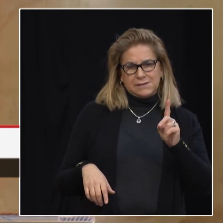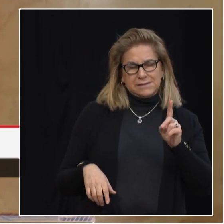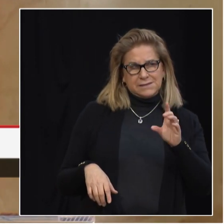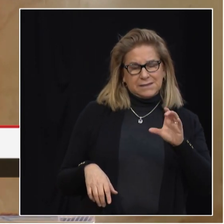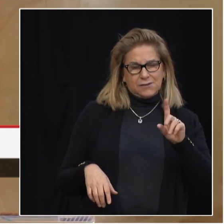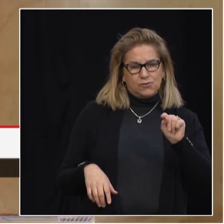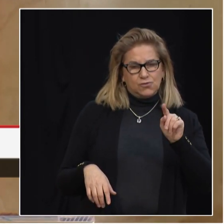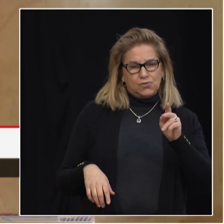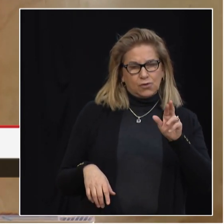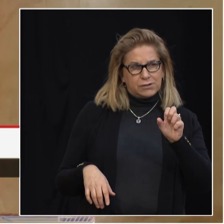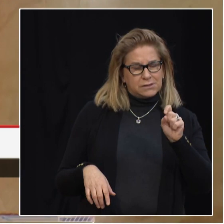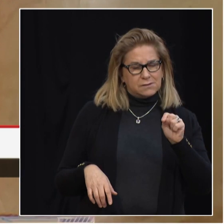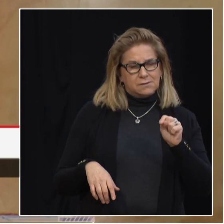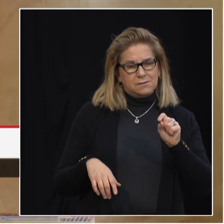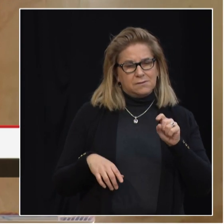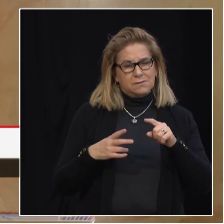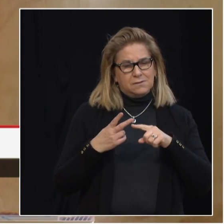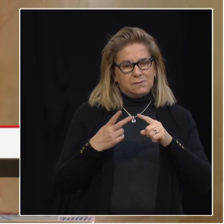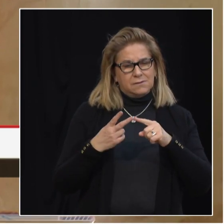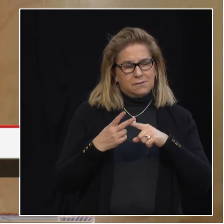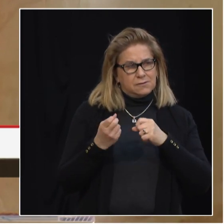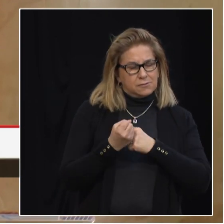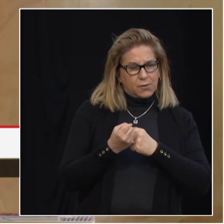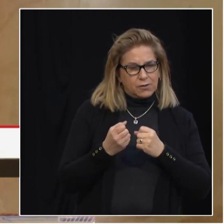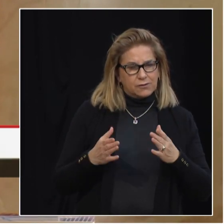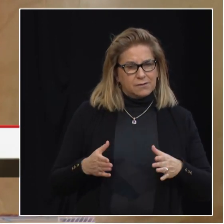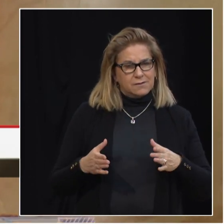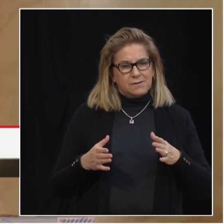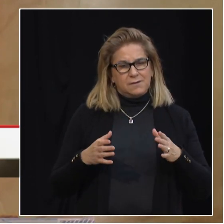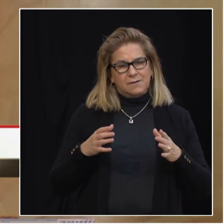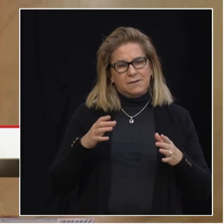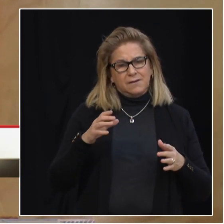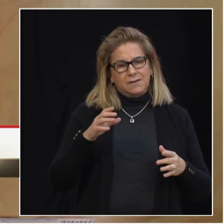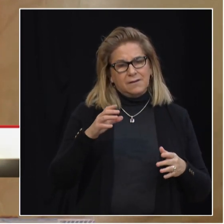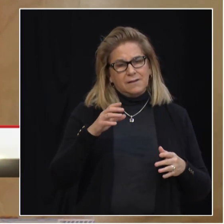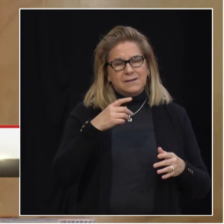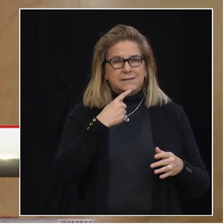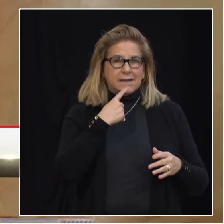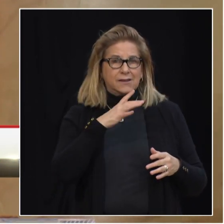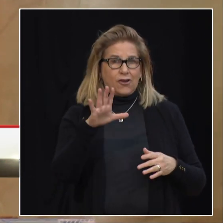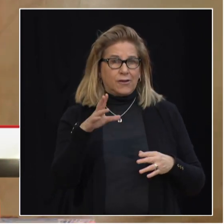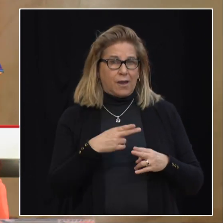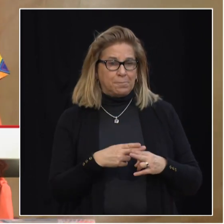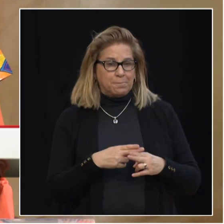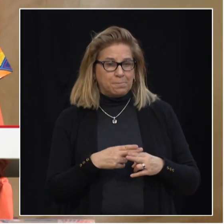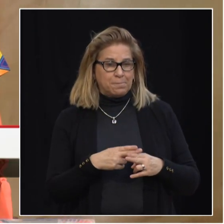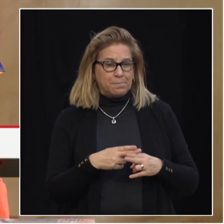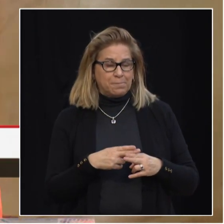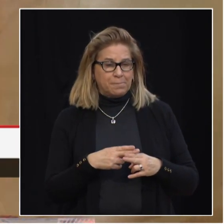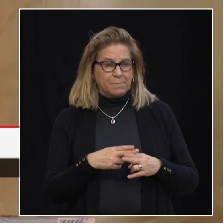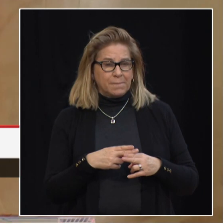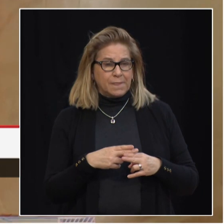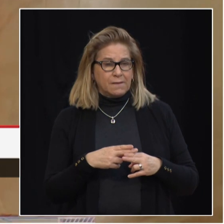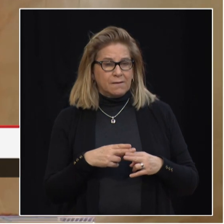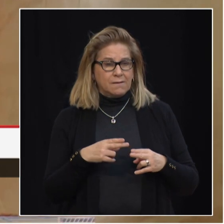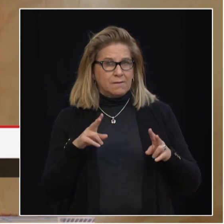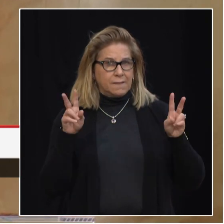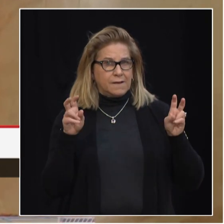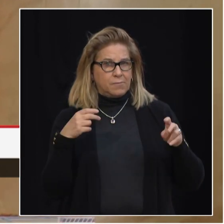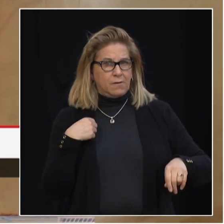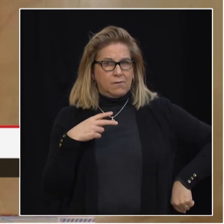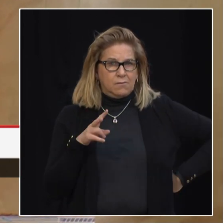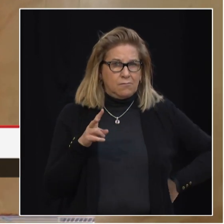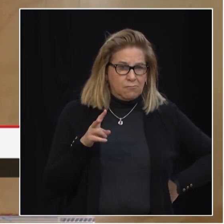out, "Say her name." And it was something about the phrase, "say her name," that moved me into